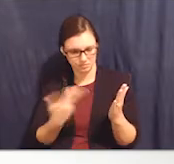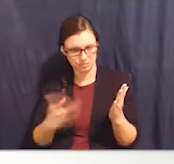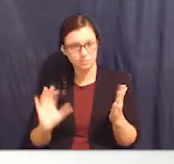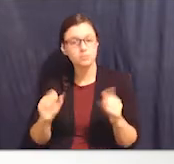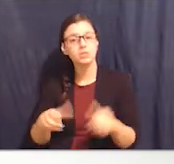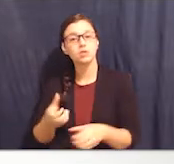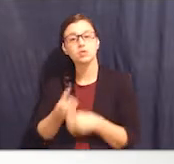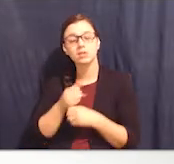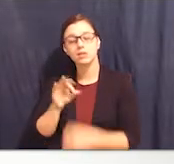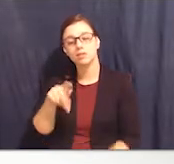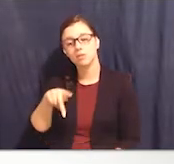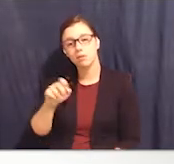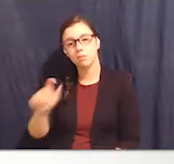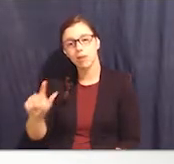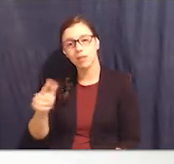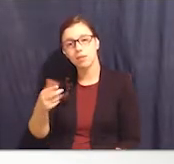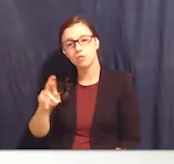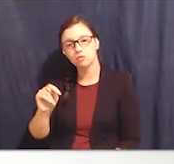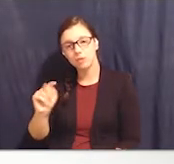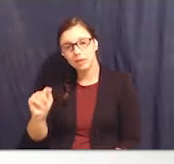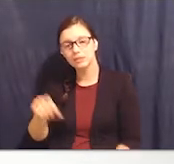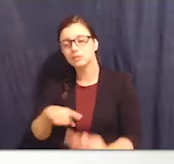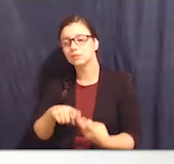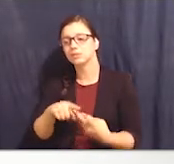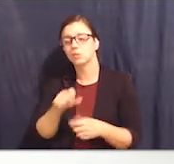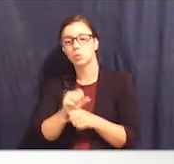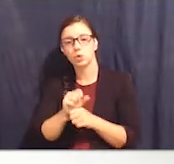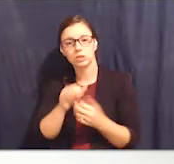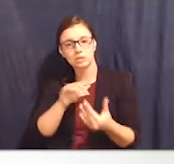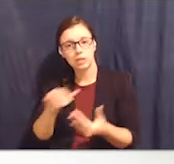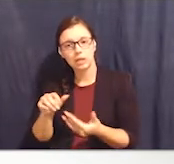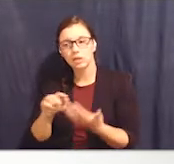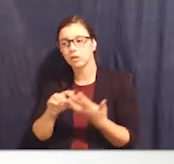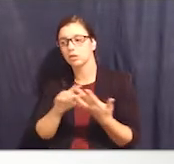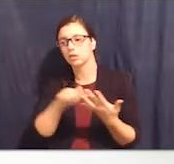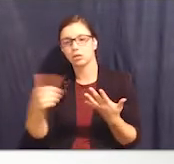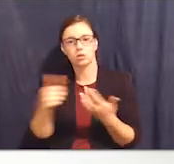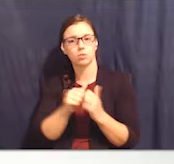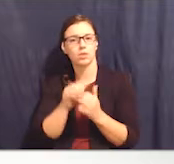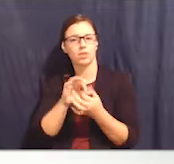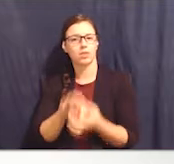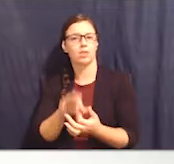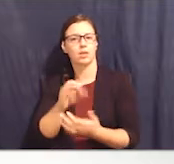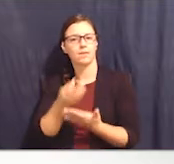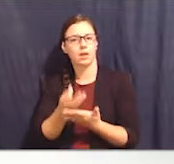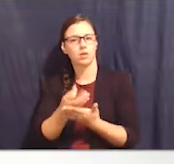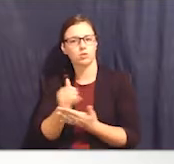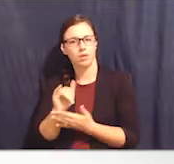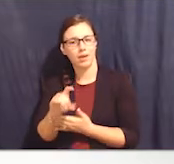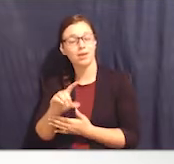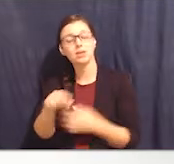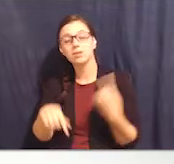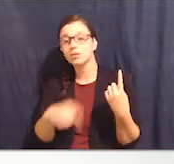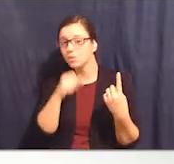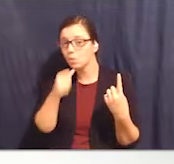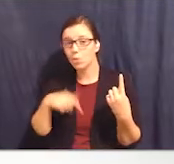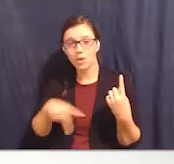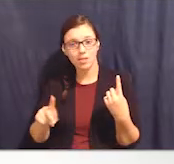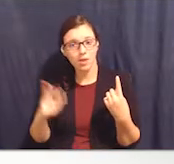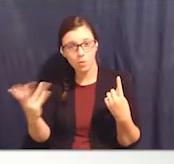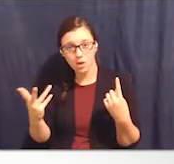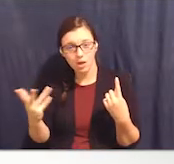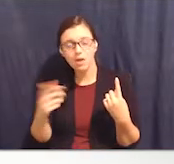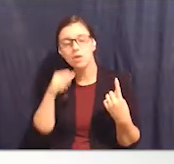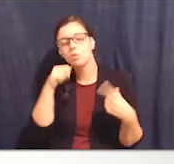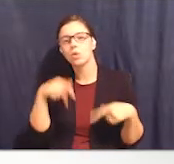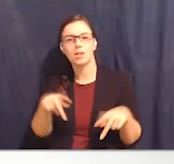higher education completes an application to create a Florida Post-Secondary Comprehensive Transition Program,